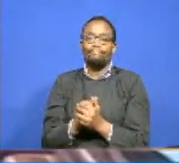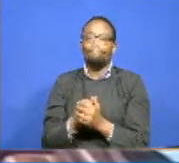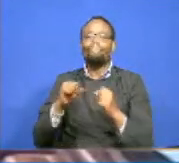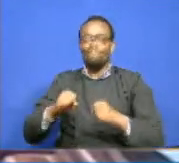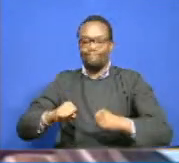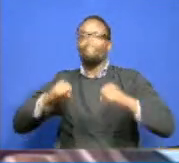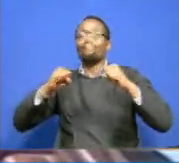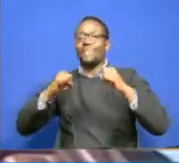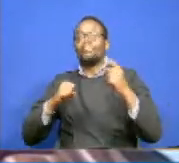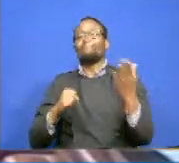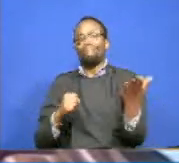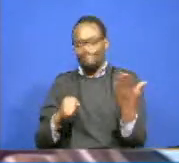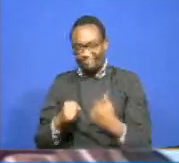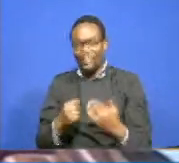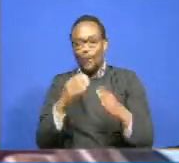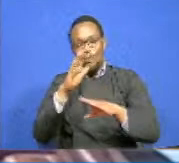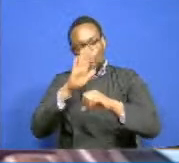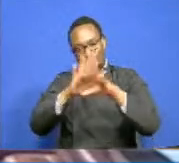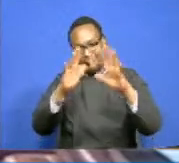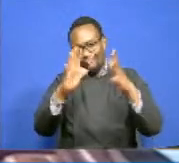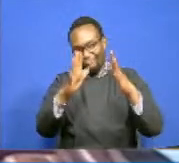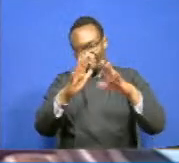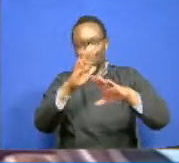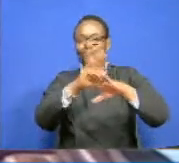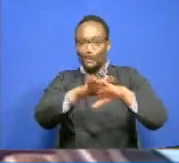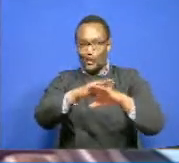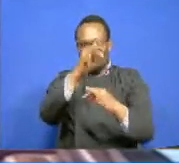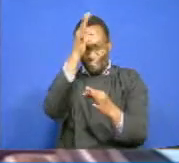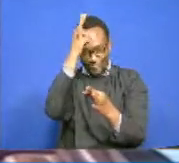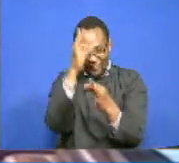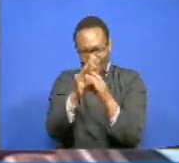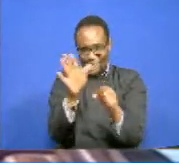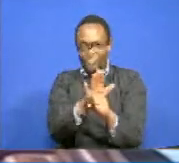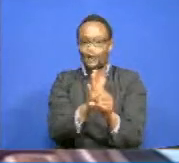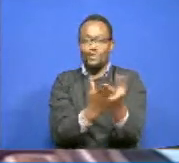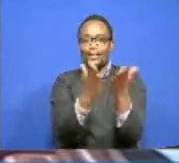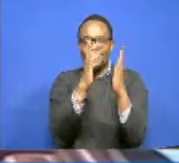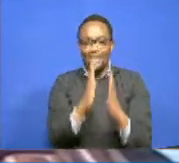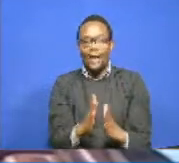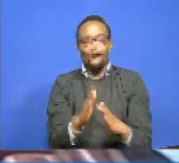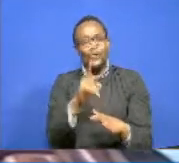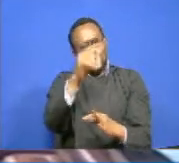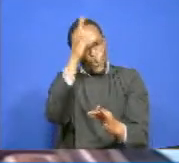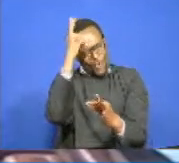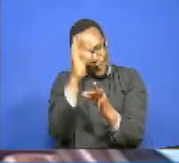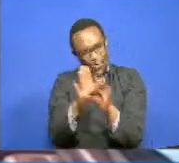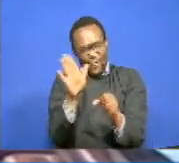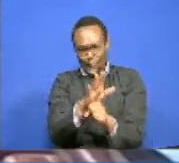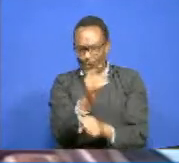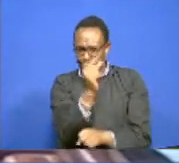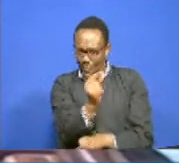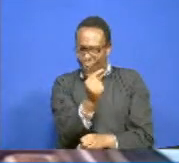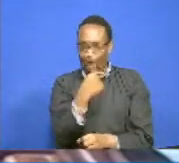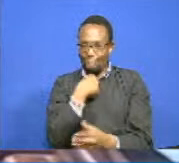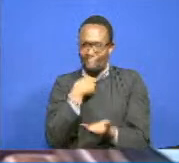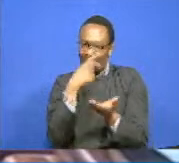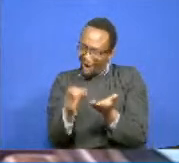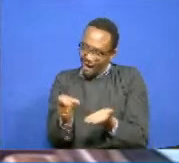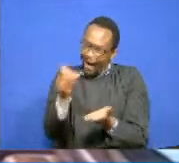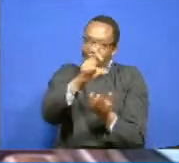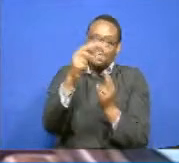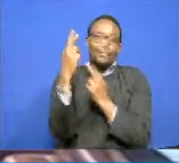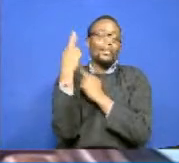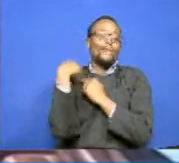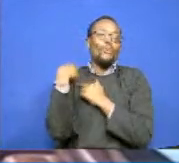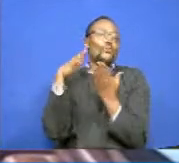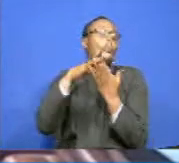master replied, well done, good and faithful servant. You have been faithful with a few things. I will put you